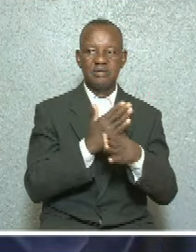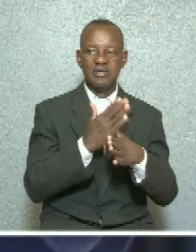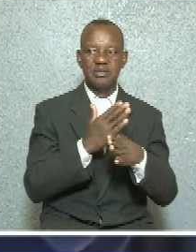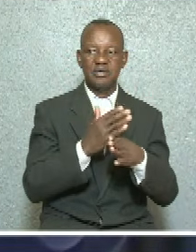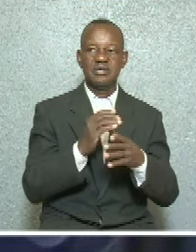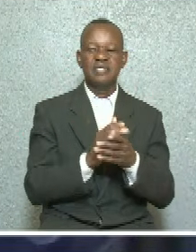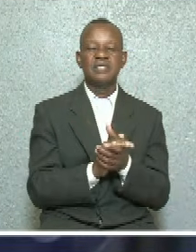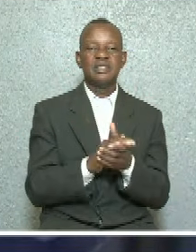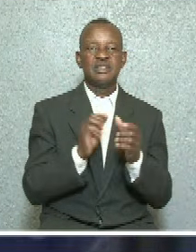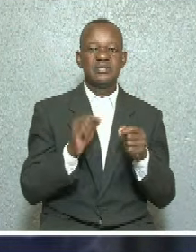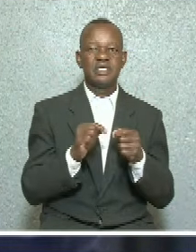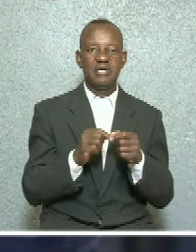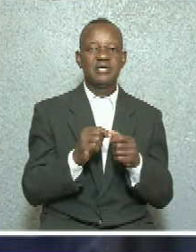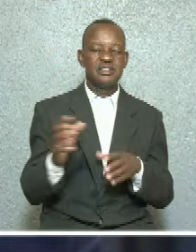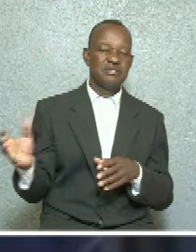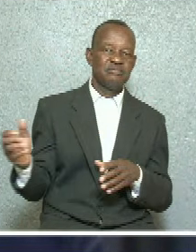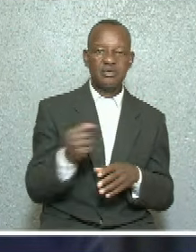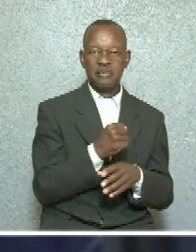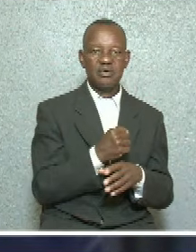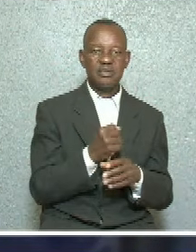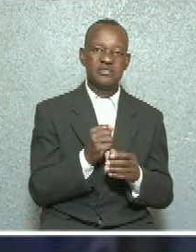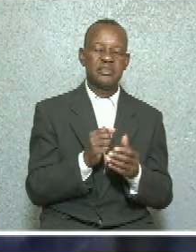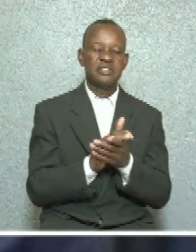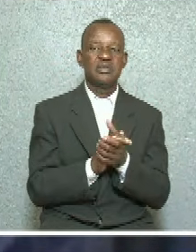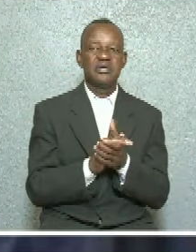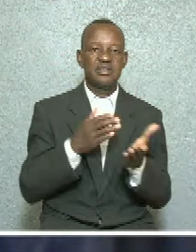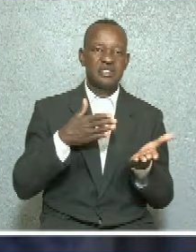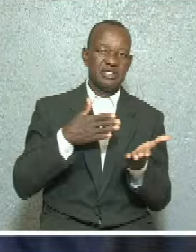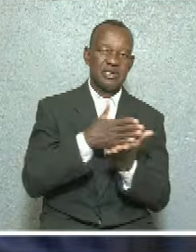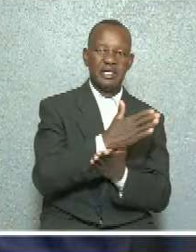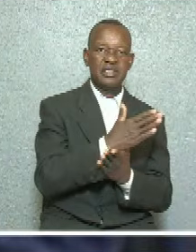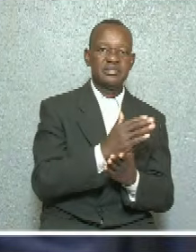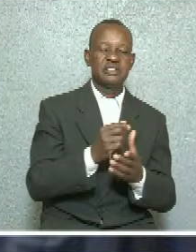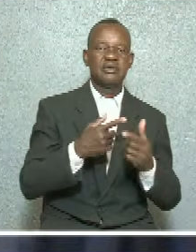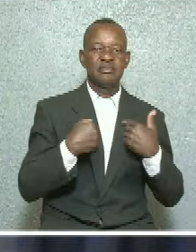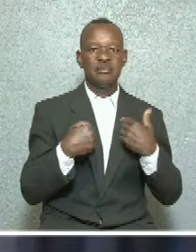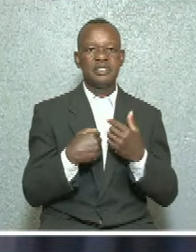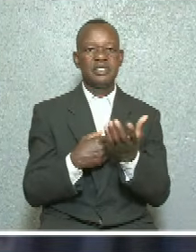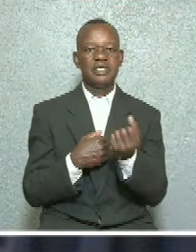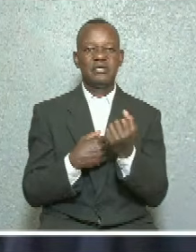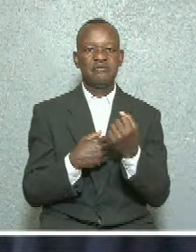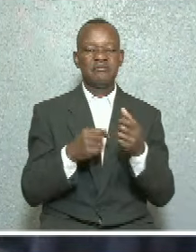right now. And yeah, thank you.